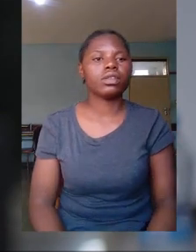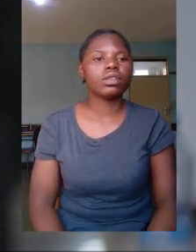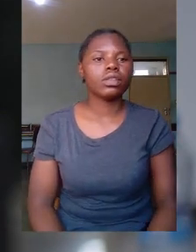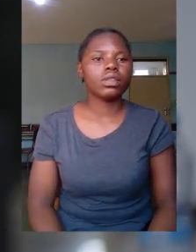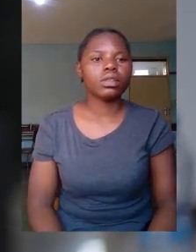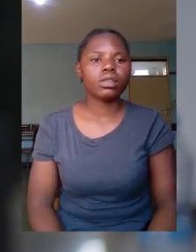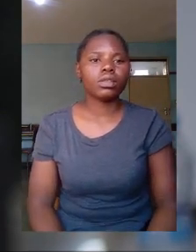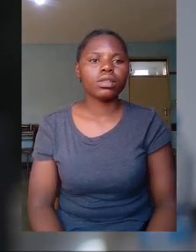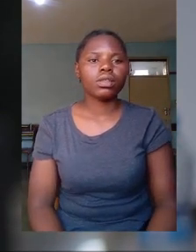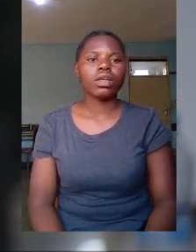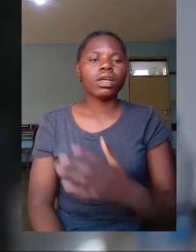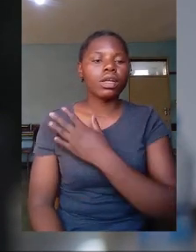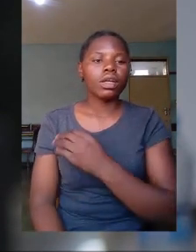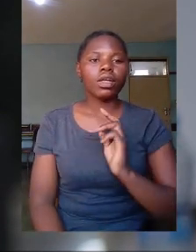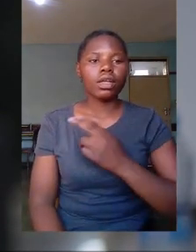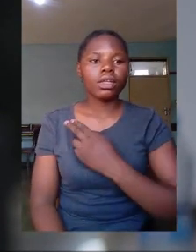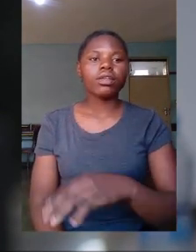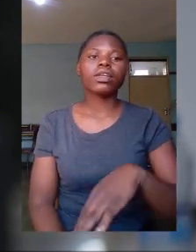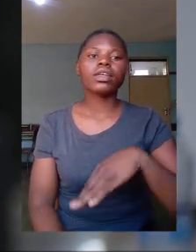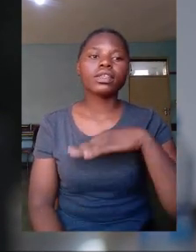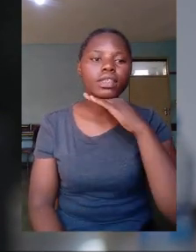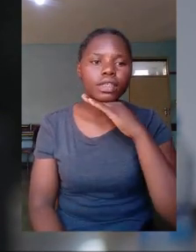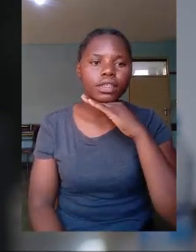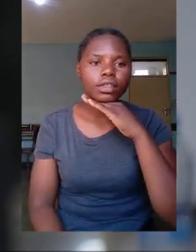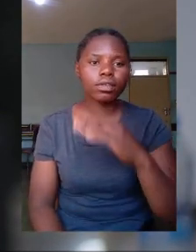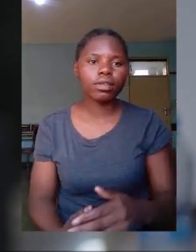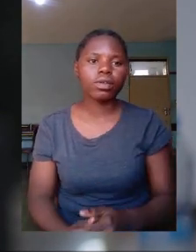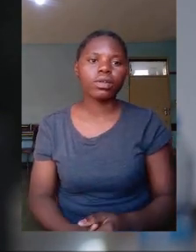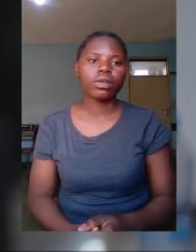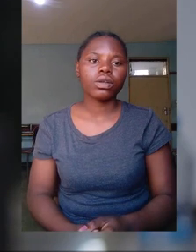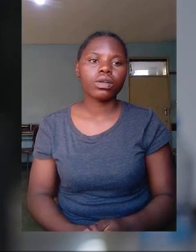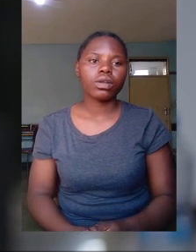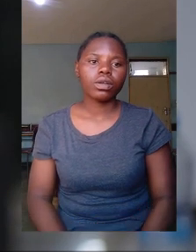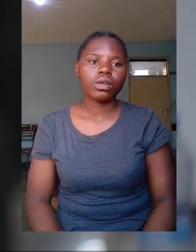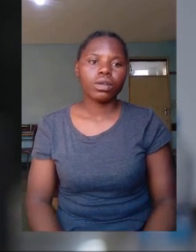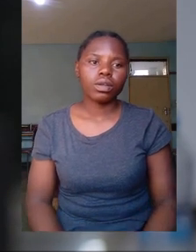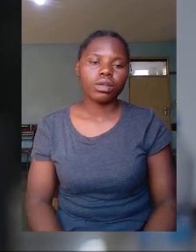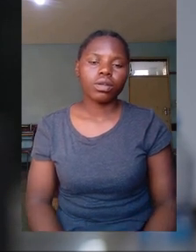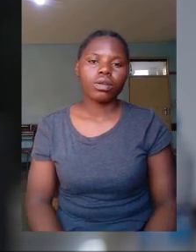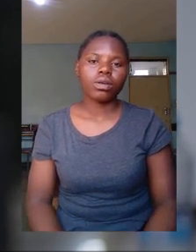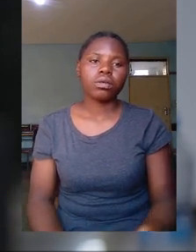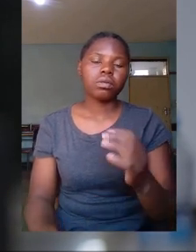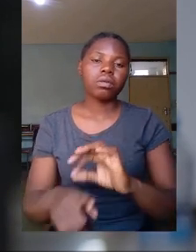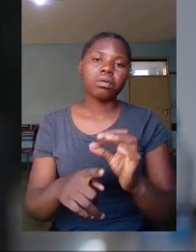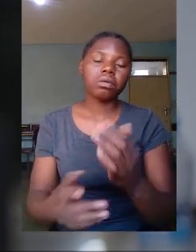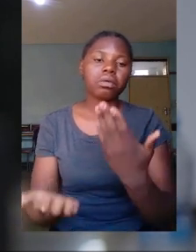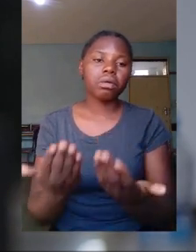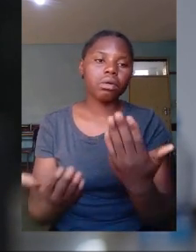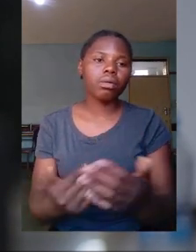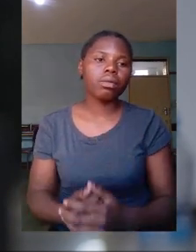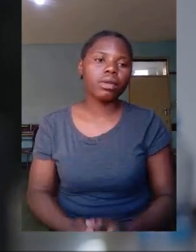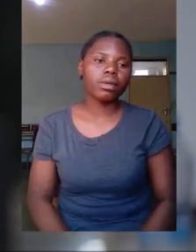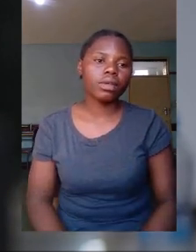given the warning, and we assess whether that nowcast was successful or maybe was a